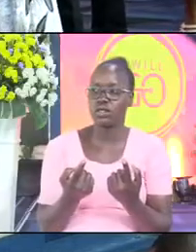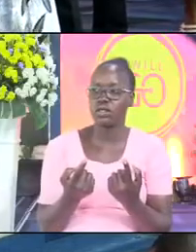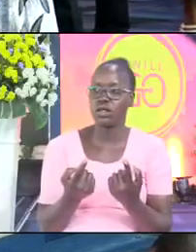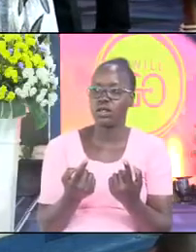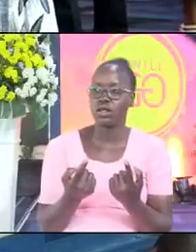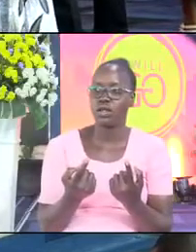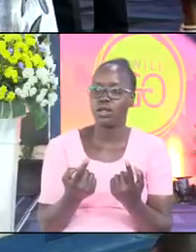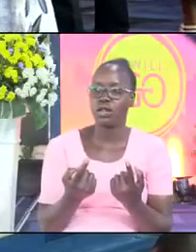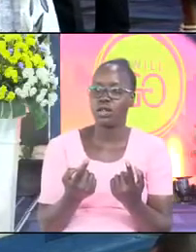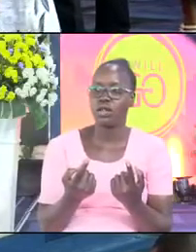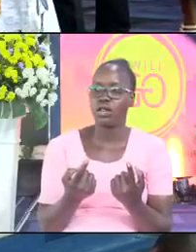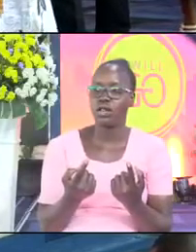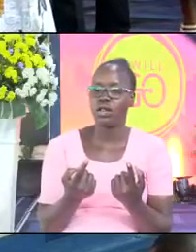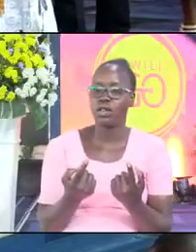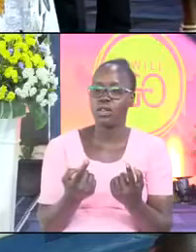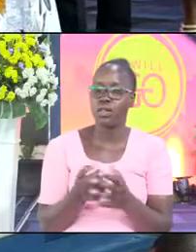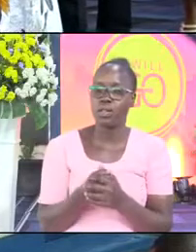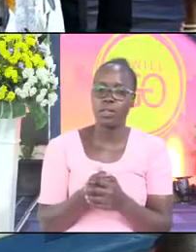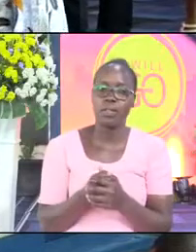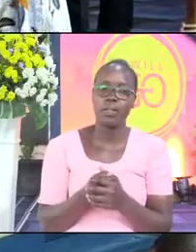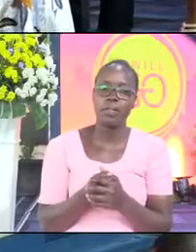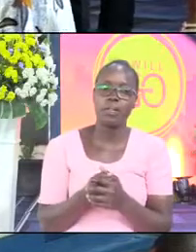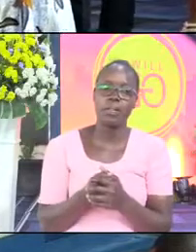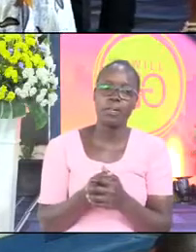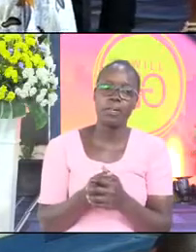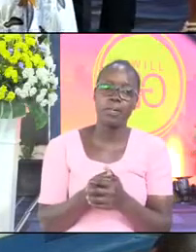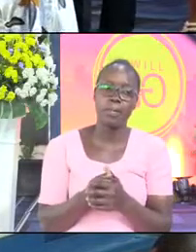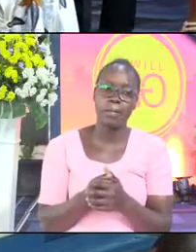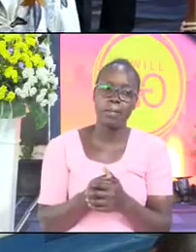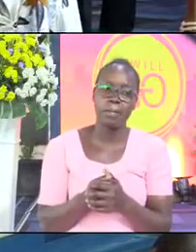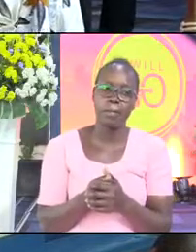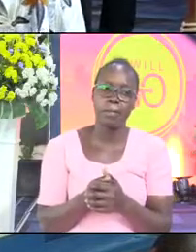rockless as the foaming